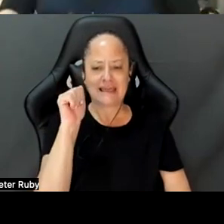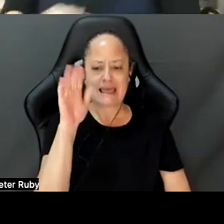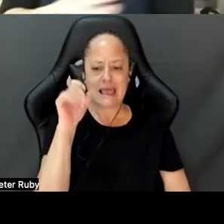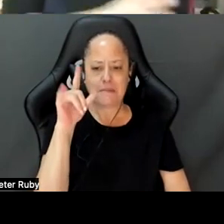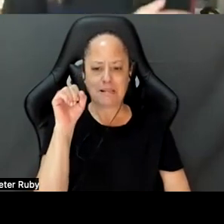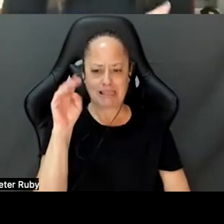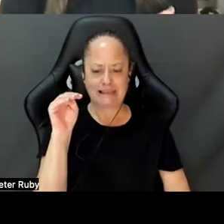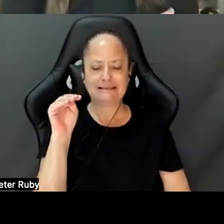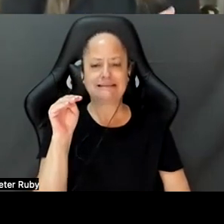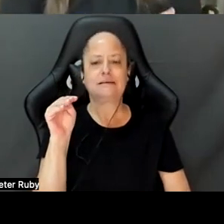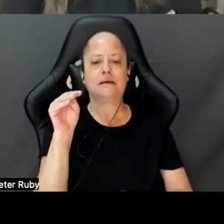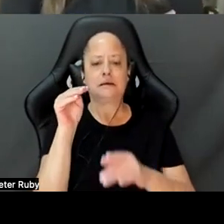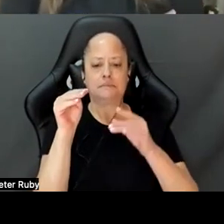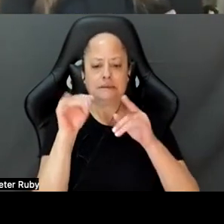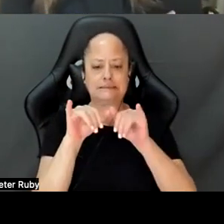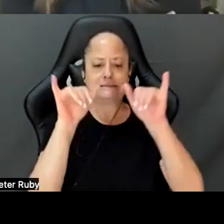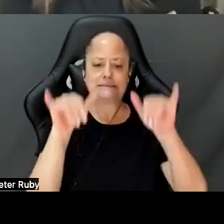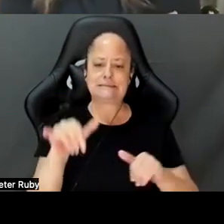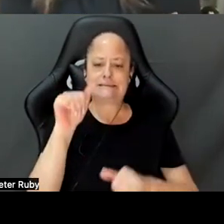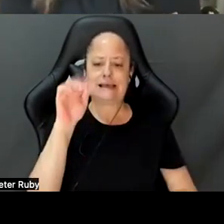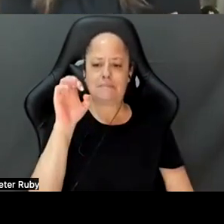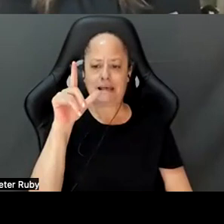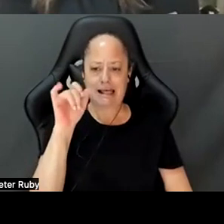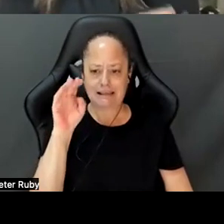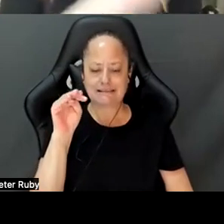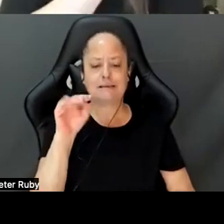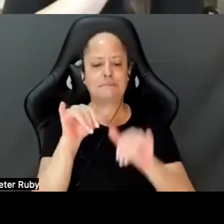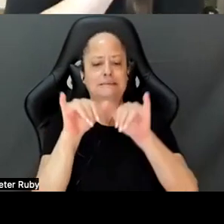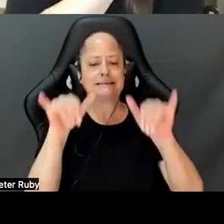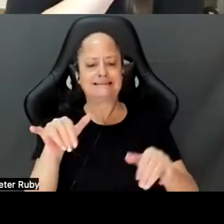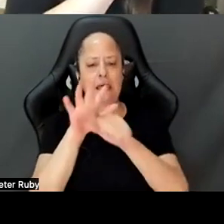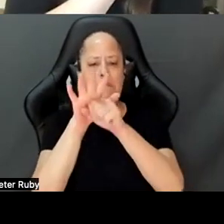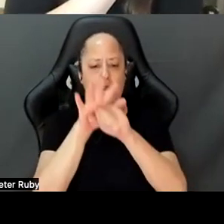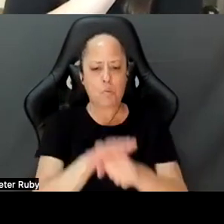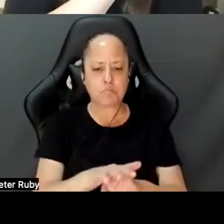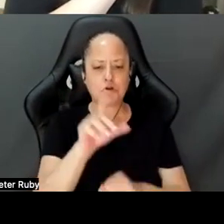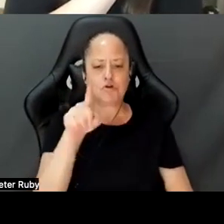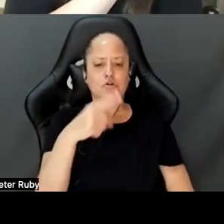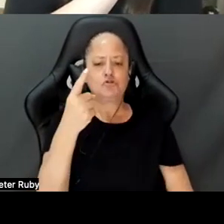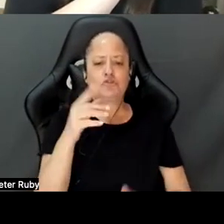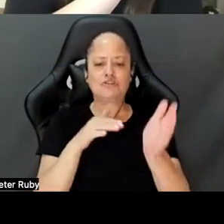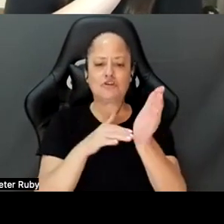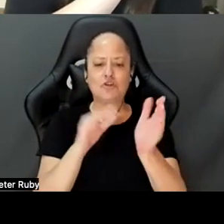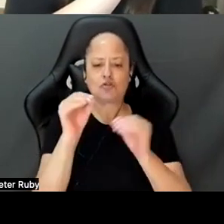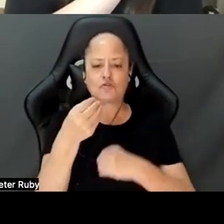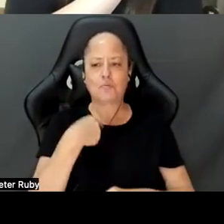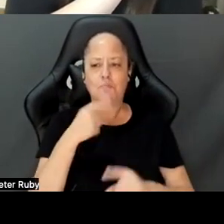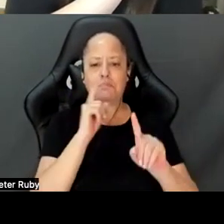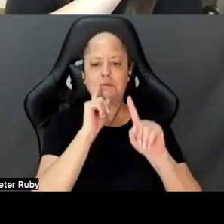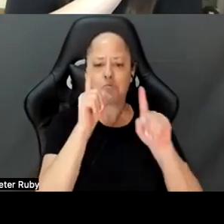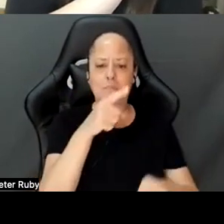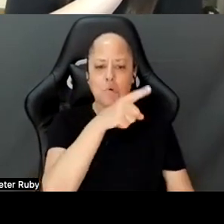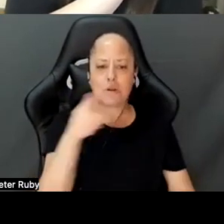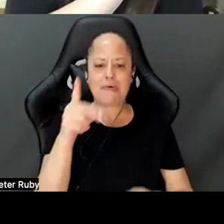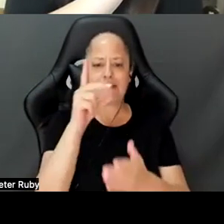like systemic ableism as systemic oppression, just at the doctor's office. Me reporting them for discrimination when